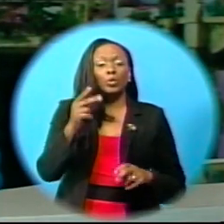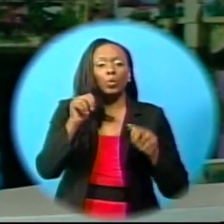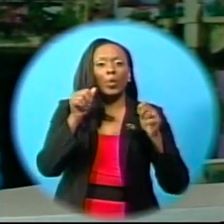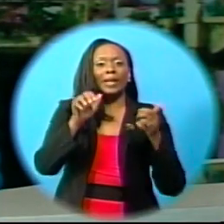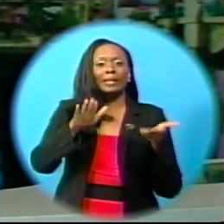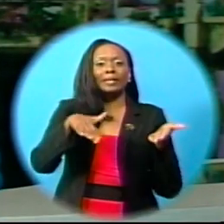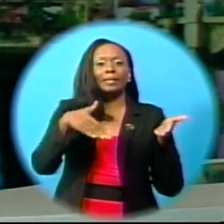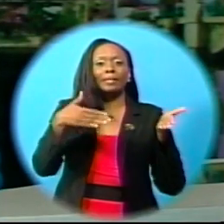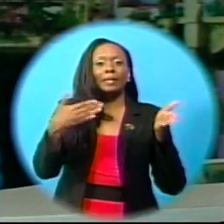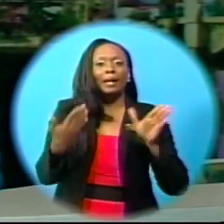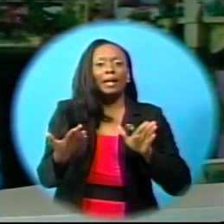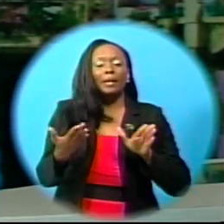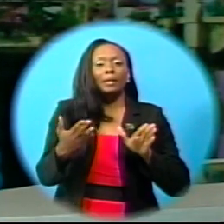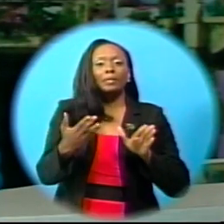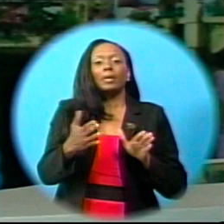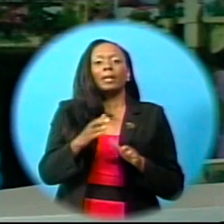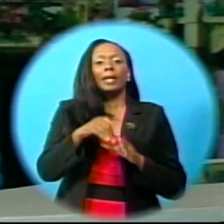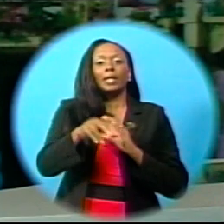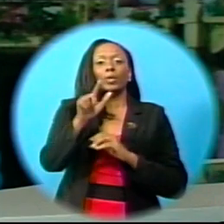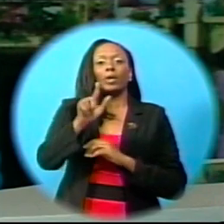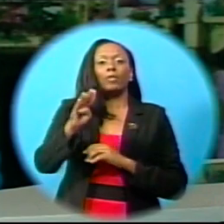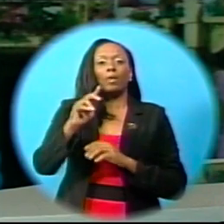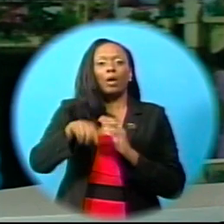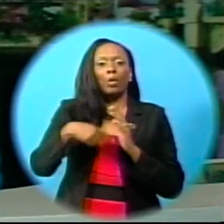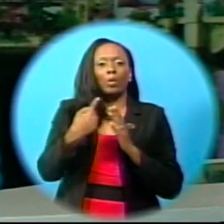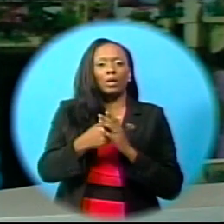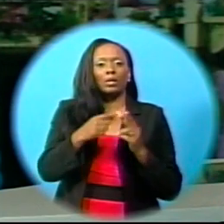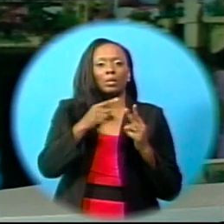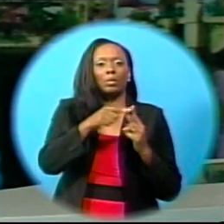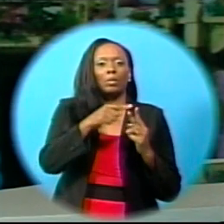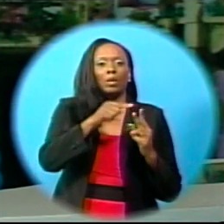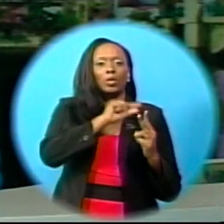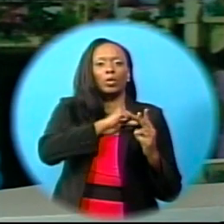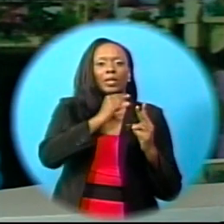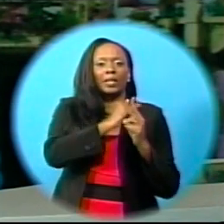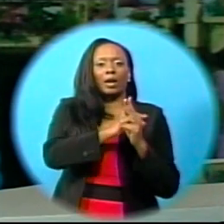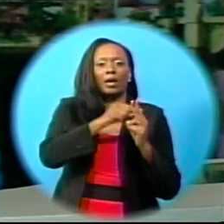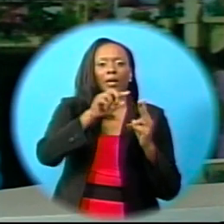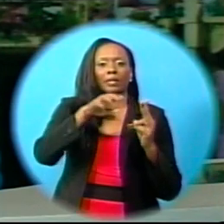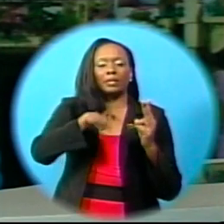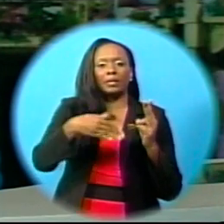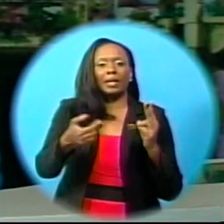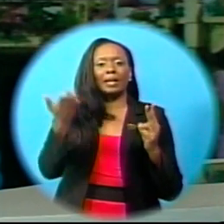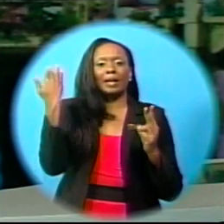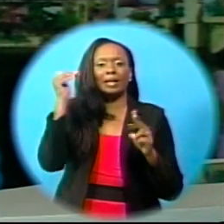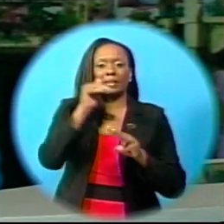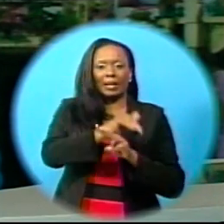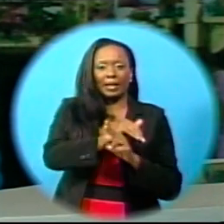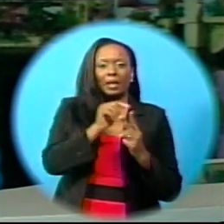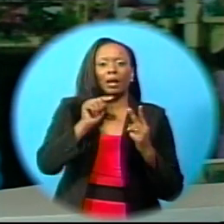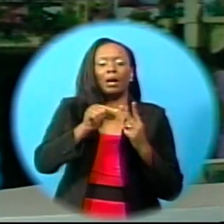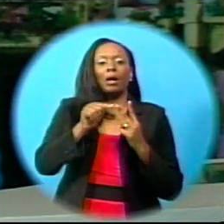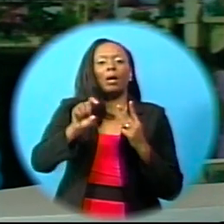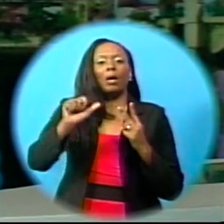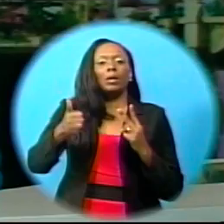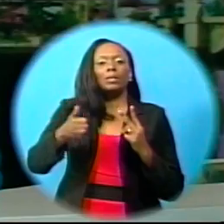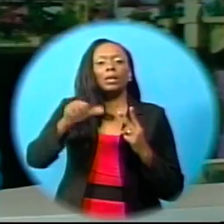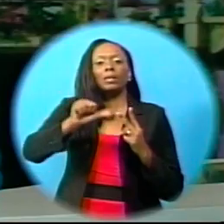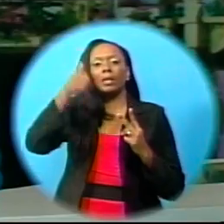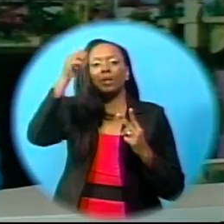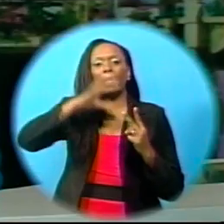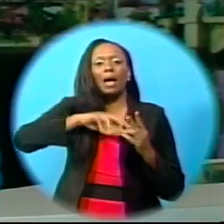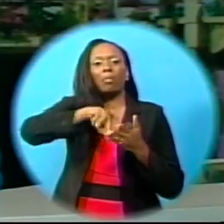last 24 hours. CBC understands a security guard collapsed and died around 7 o'clock last night at Jackson in St.